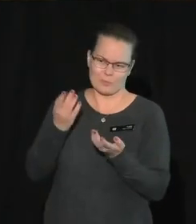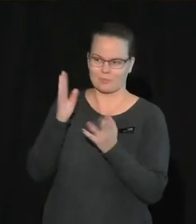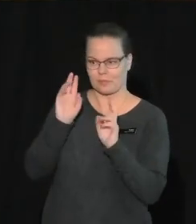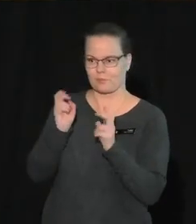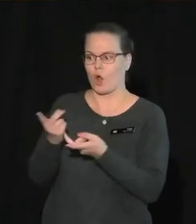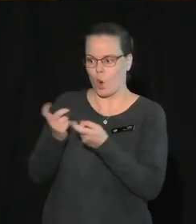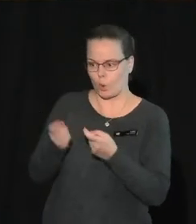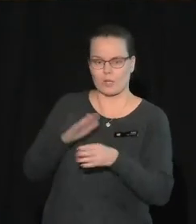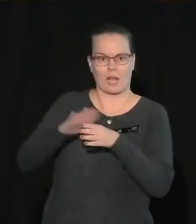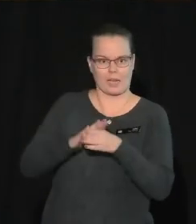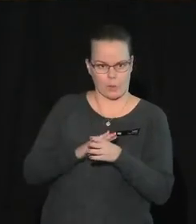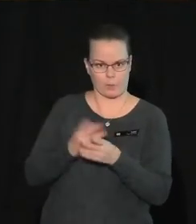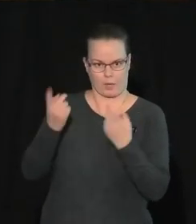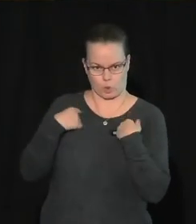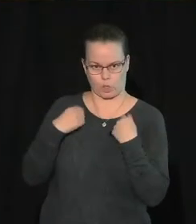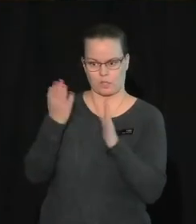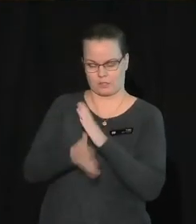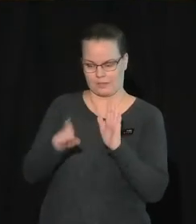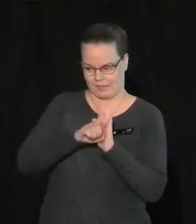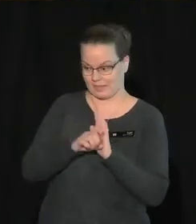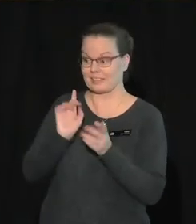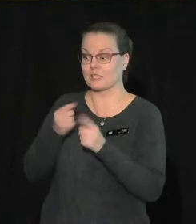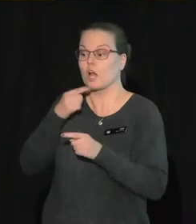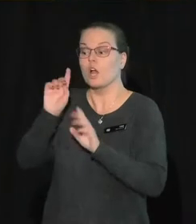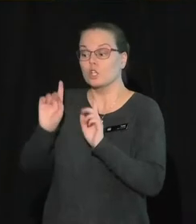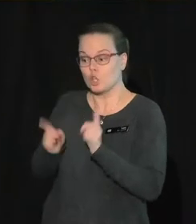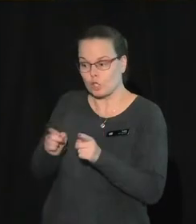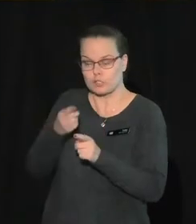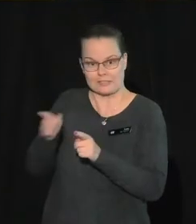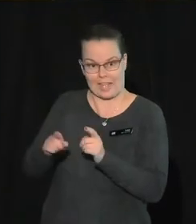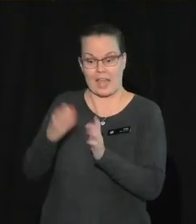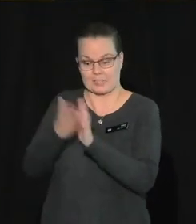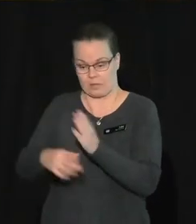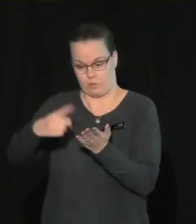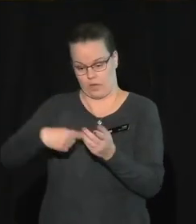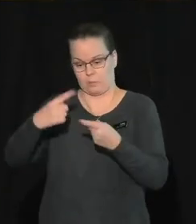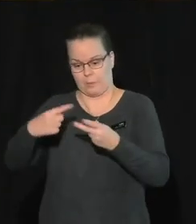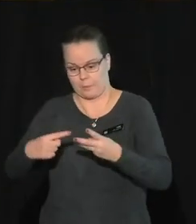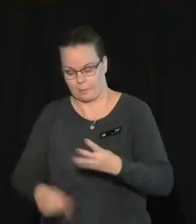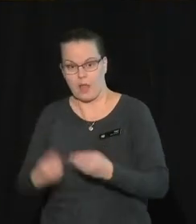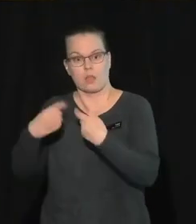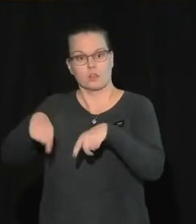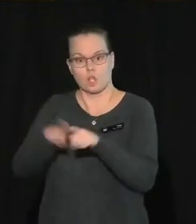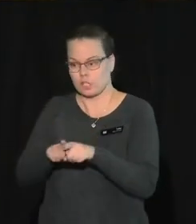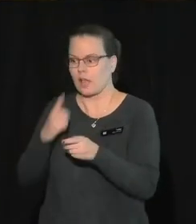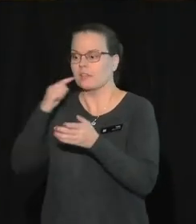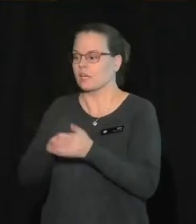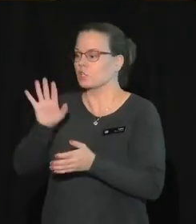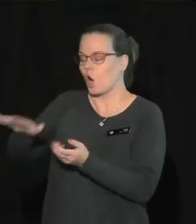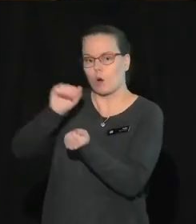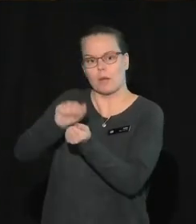the Accessibility Act, then you get presumption of compliance, meaning you know that you